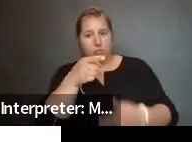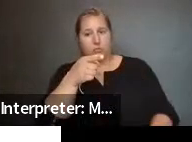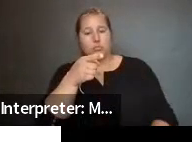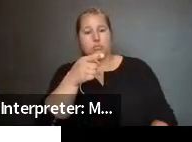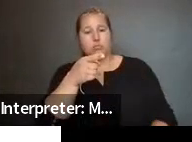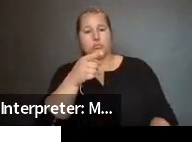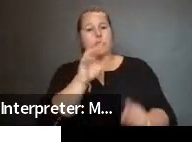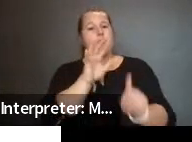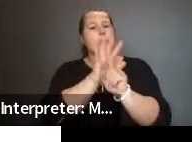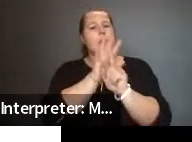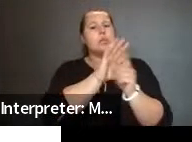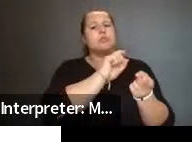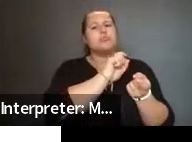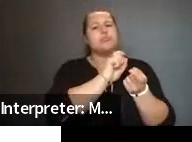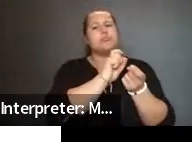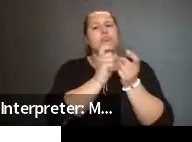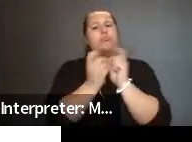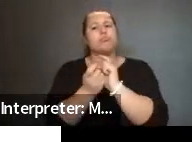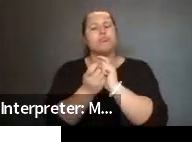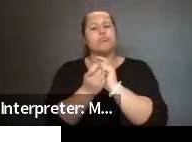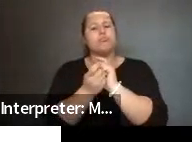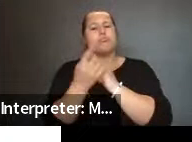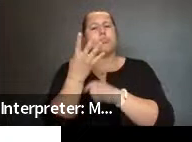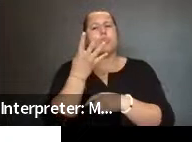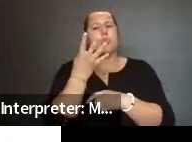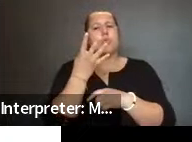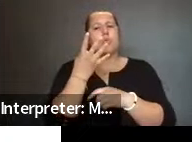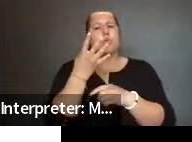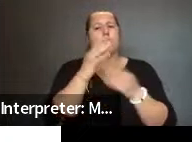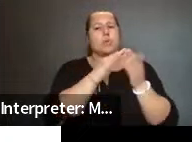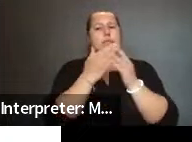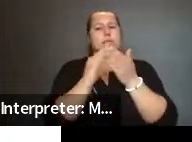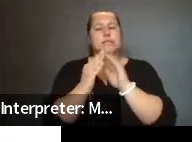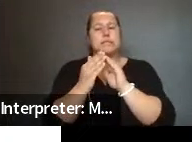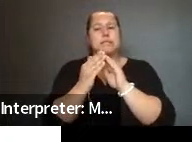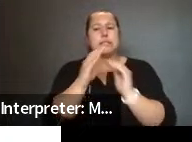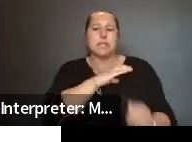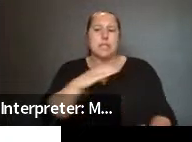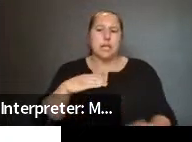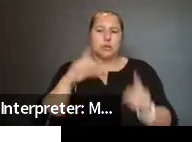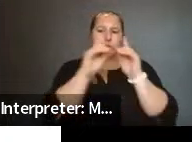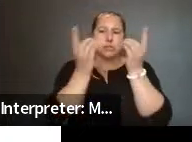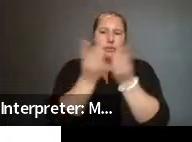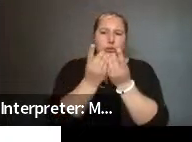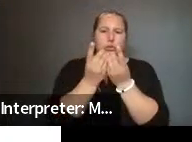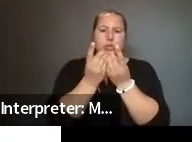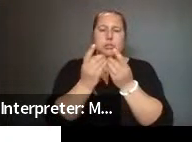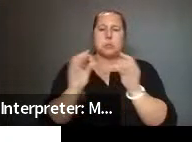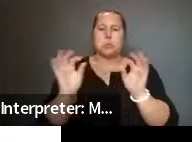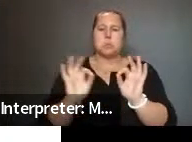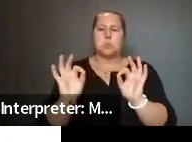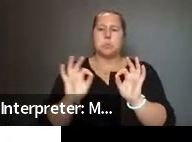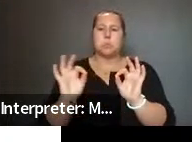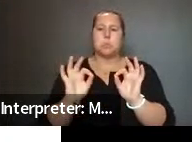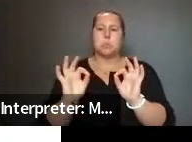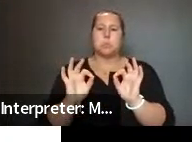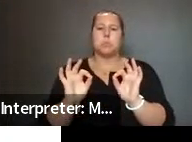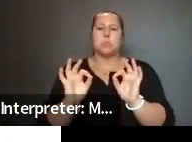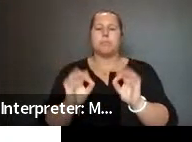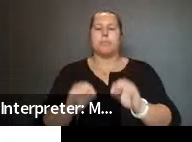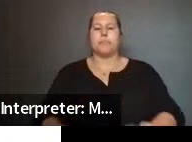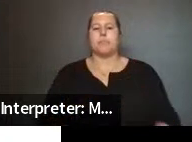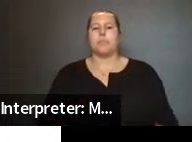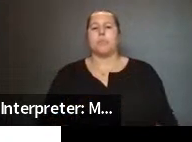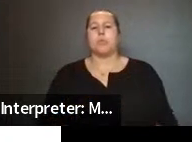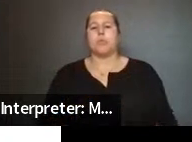population shifts within the 4 city council districts have been minimal, and they've created a variance of